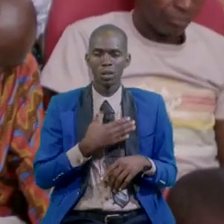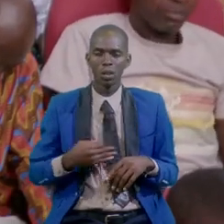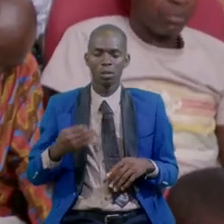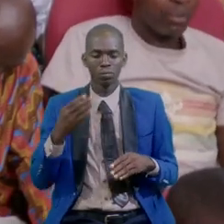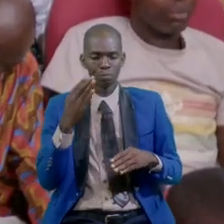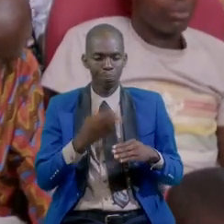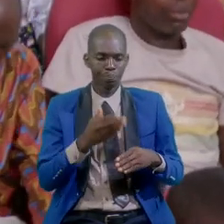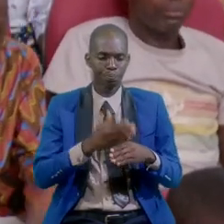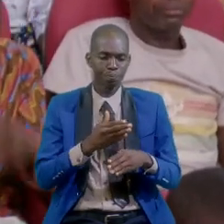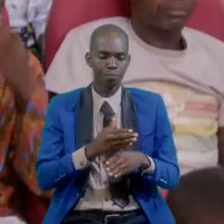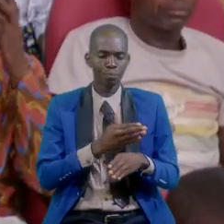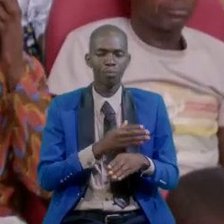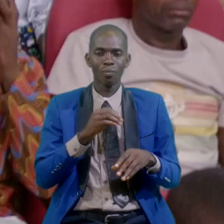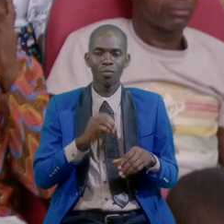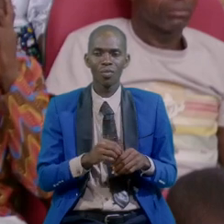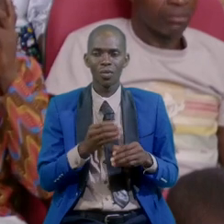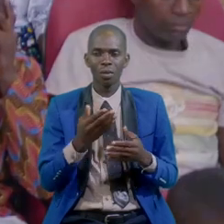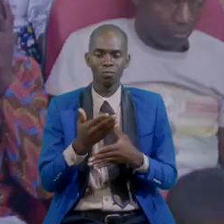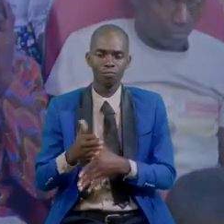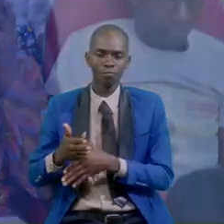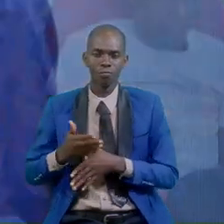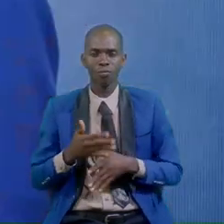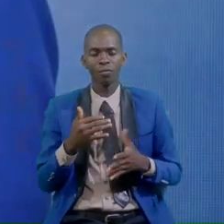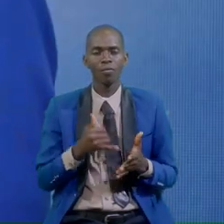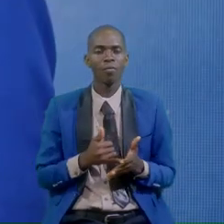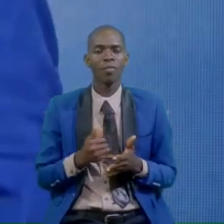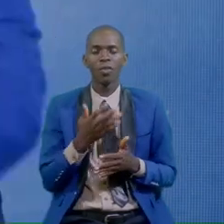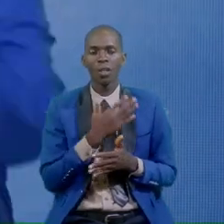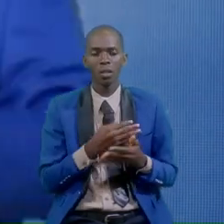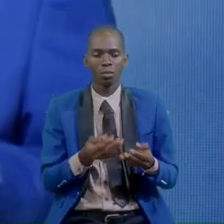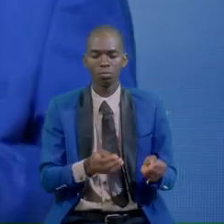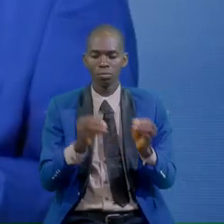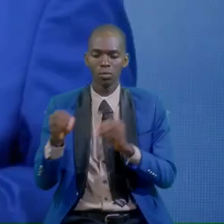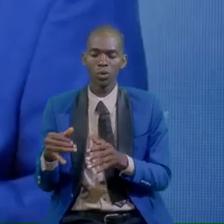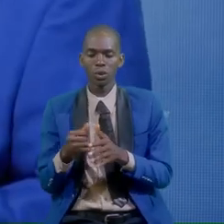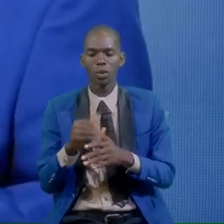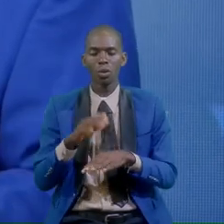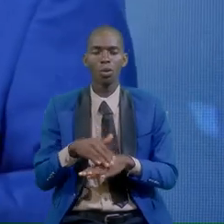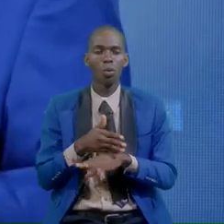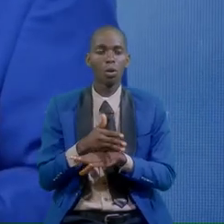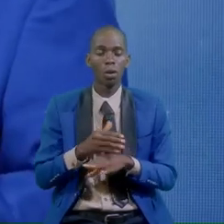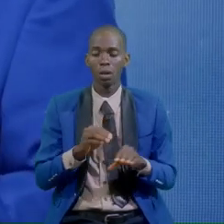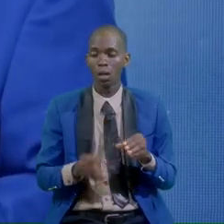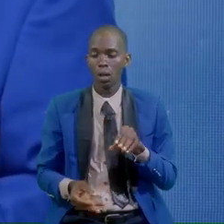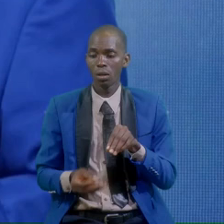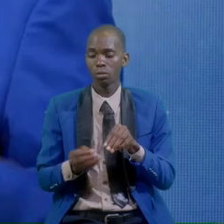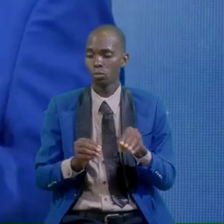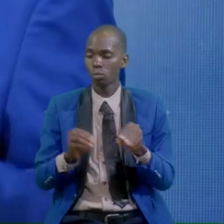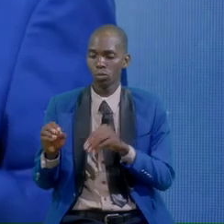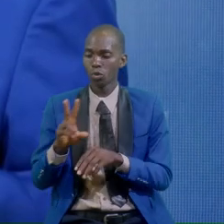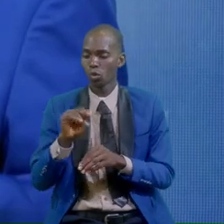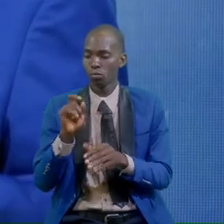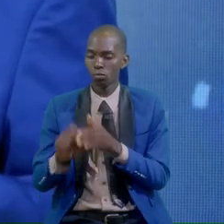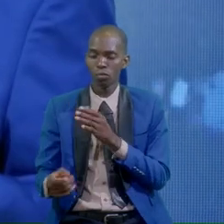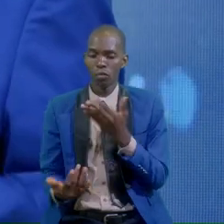each in pieces, and lay each on wood, and put no fire under, and